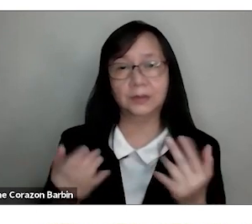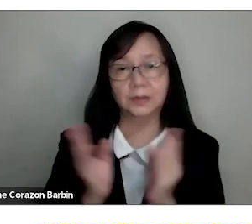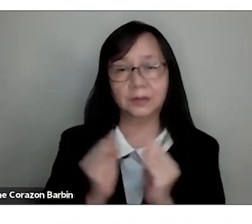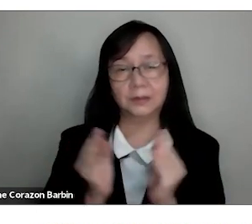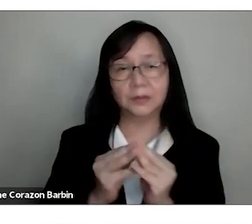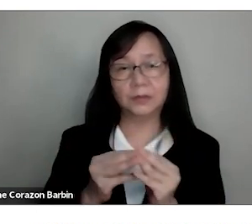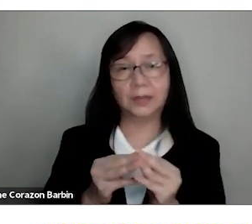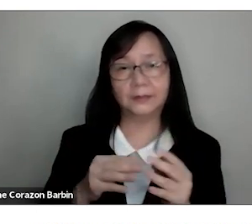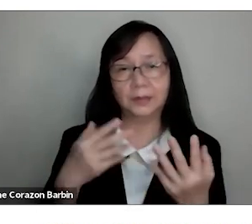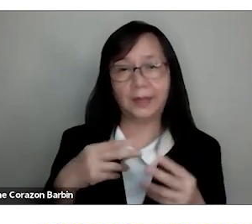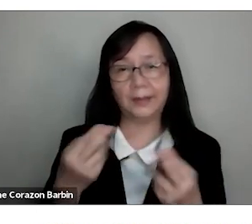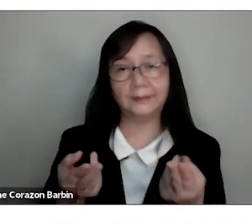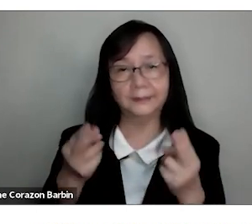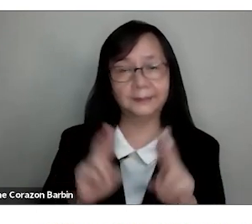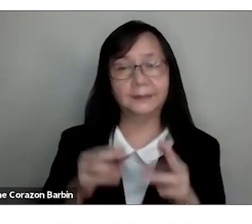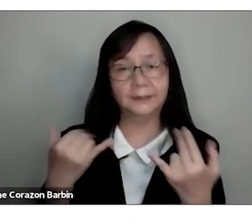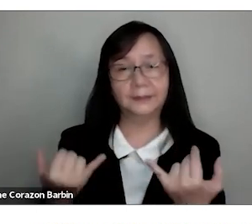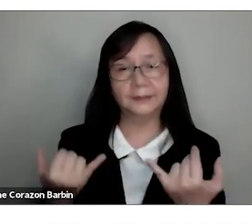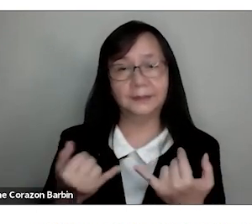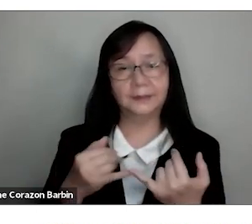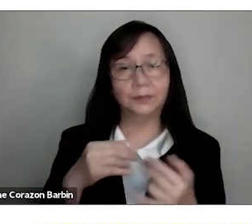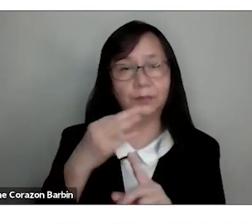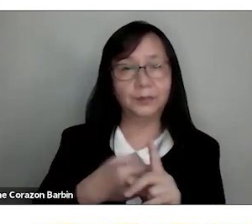to 21 in February